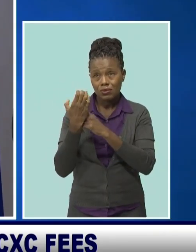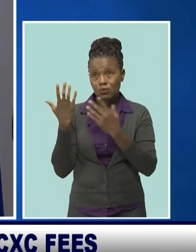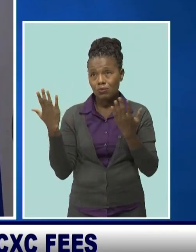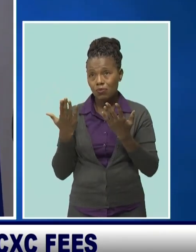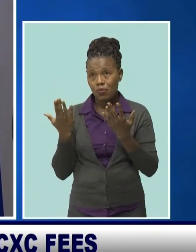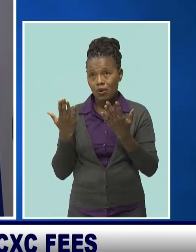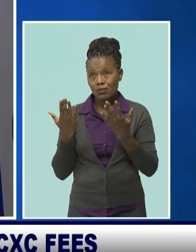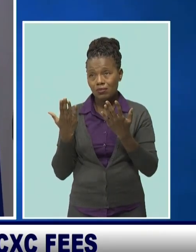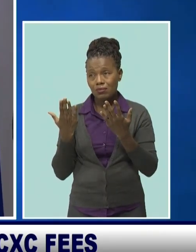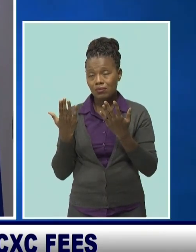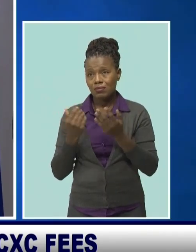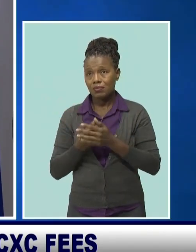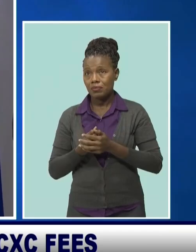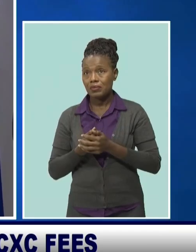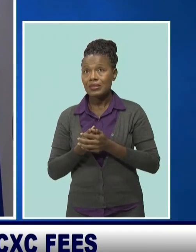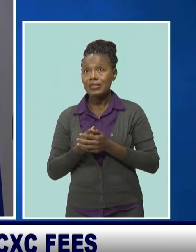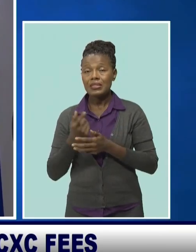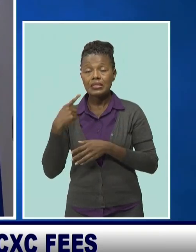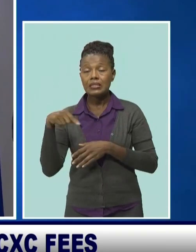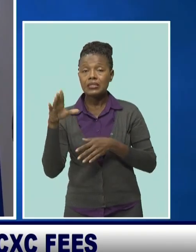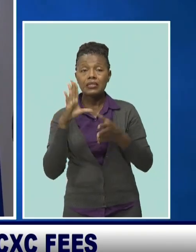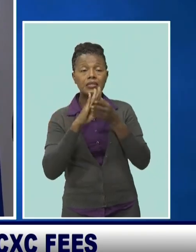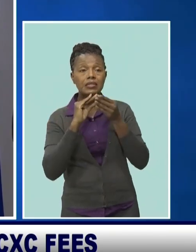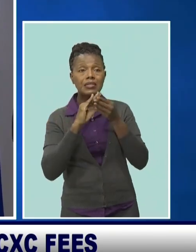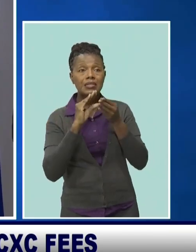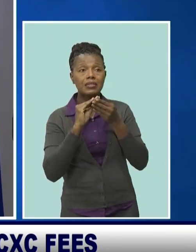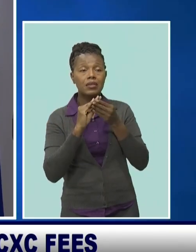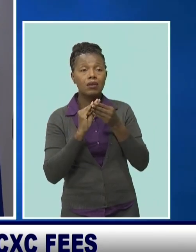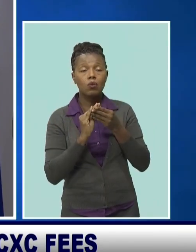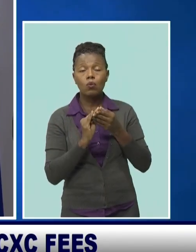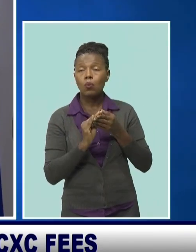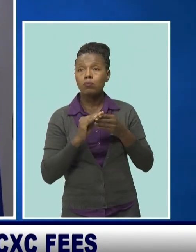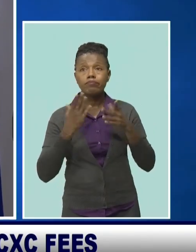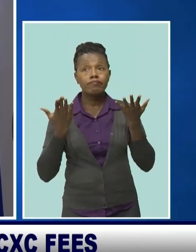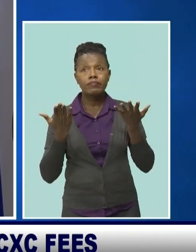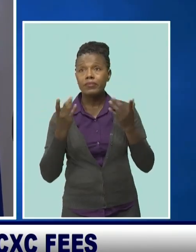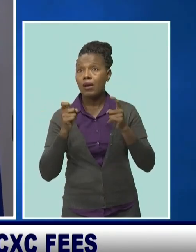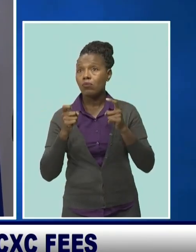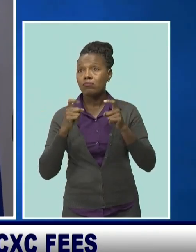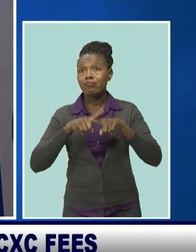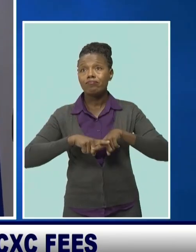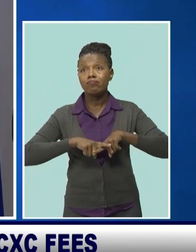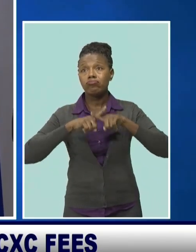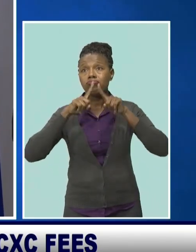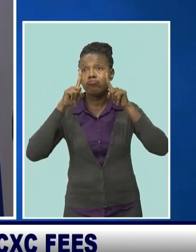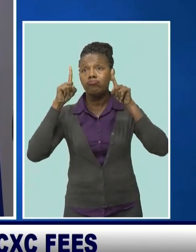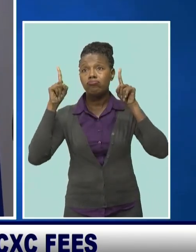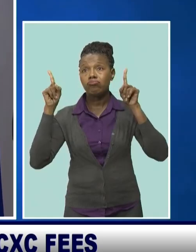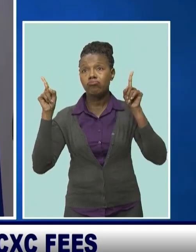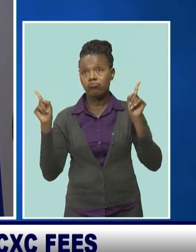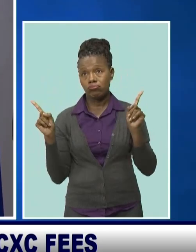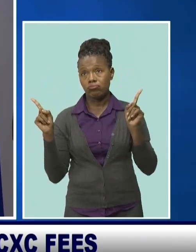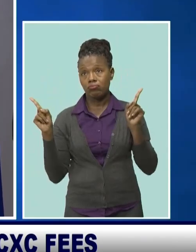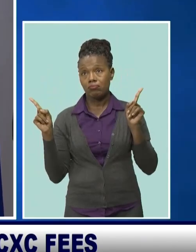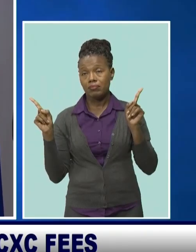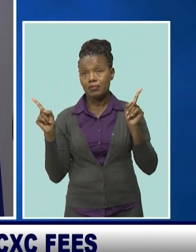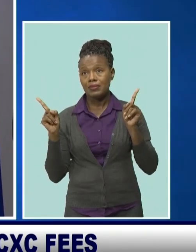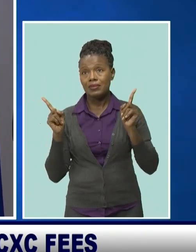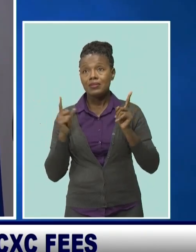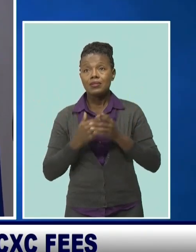conditions? And they will easily say it is much different than it is today. And so we